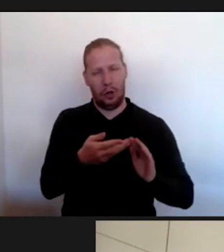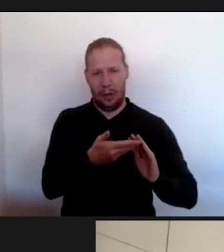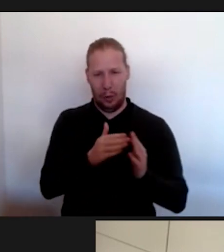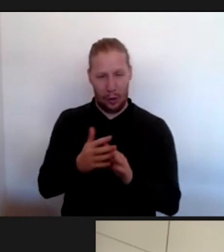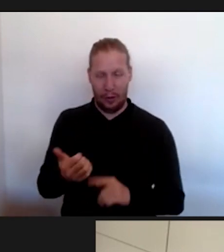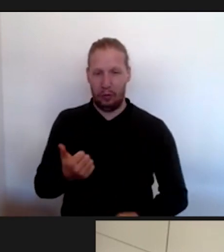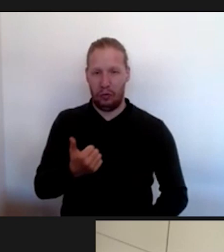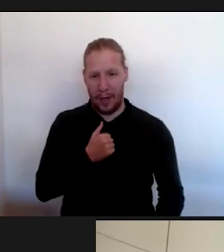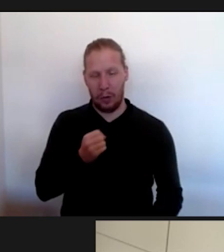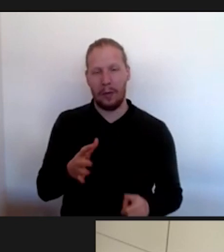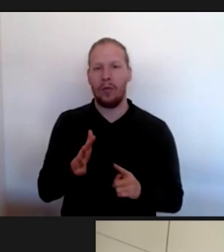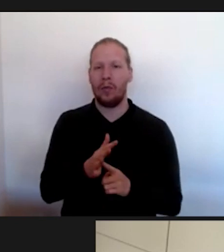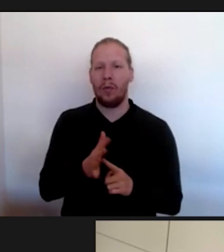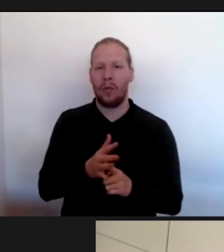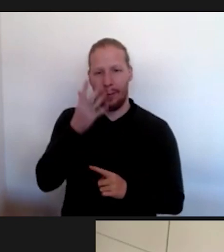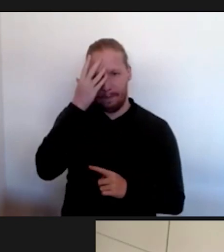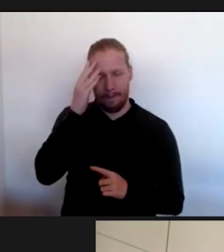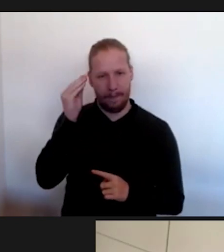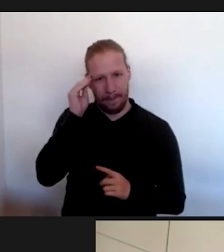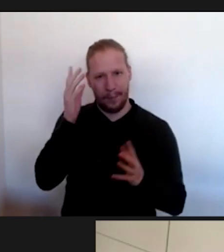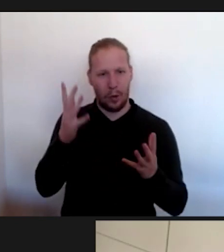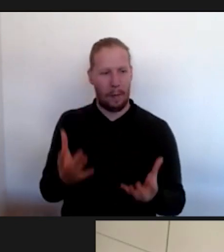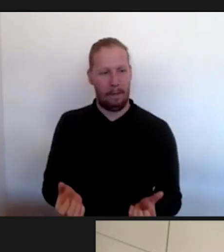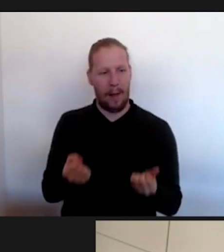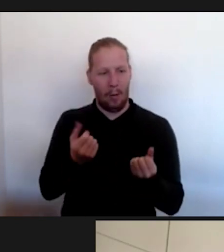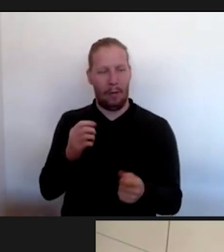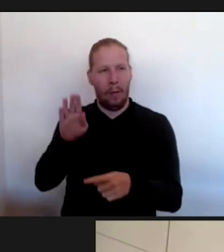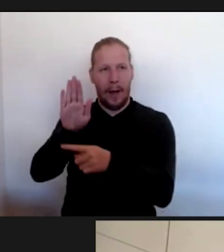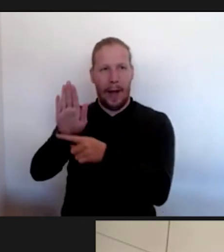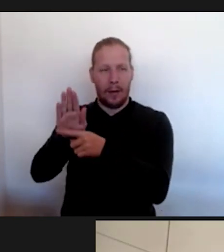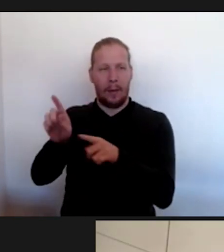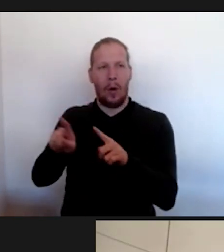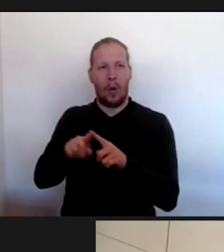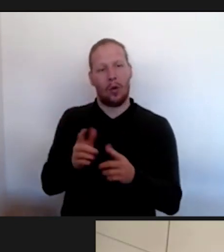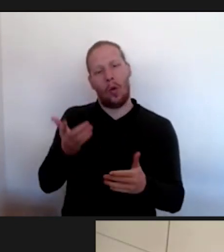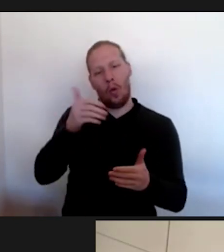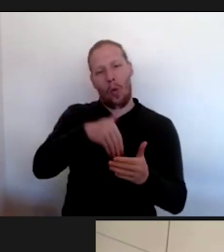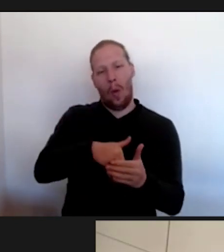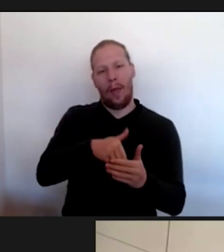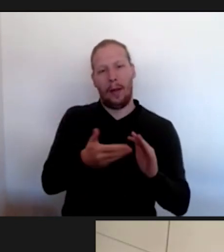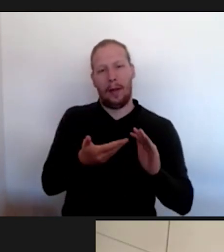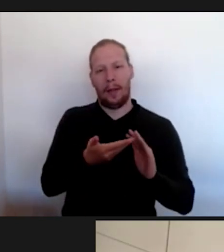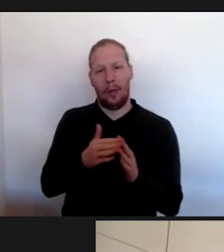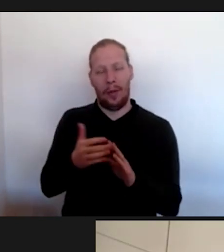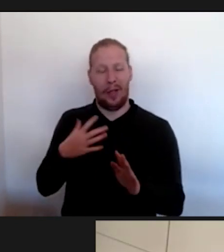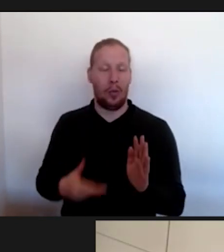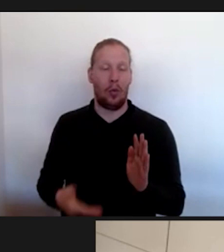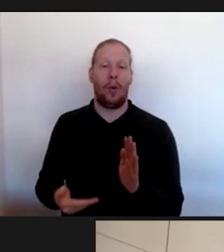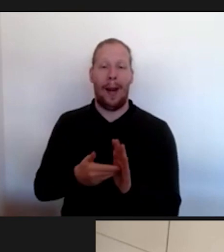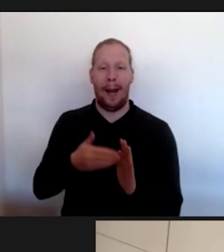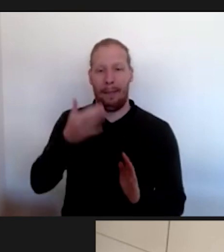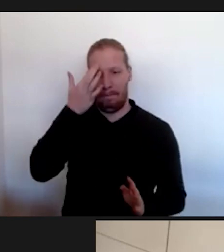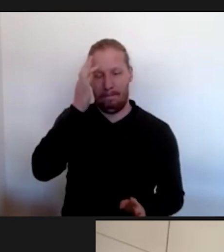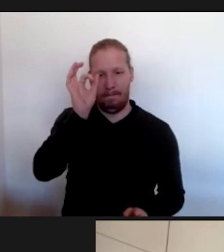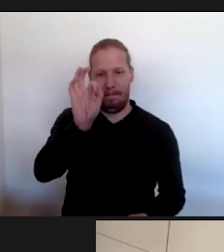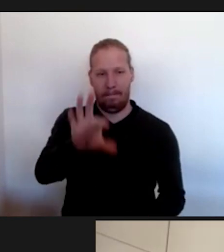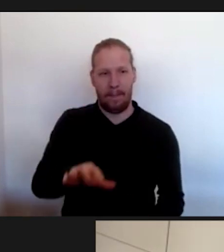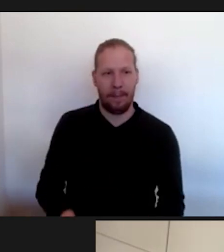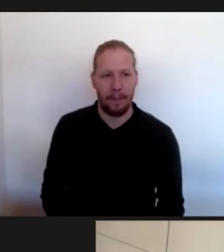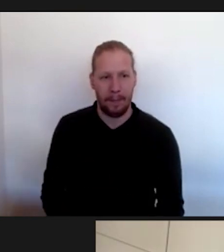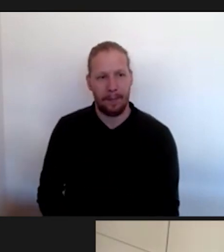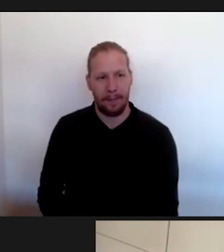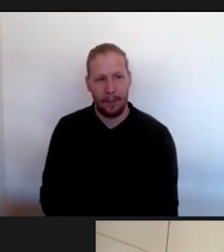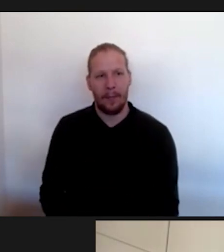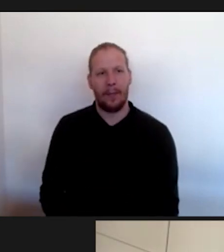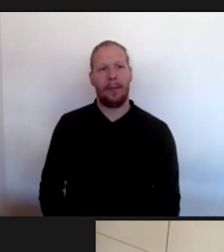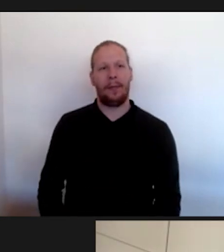very important to be mindful of the power from outside and the power from within as well. I just want to add on to that. Well, Hafsa, you always